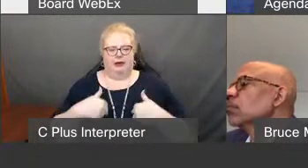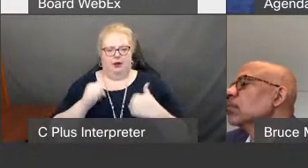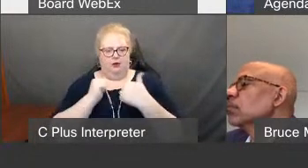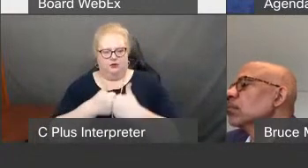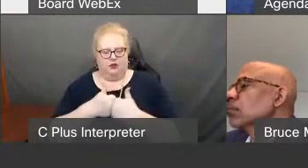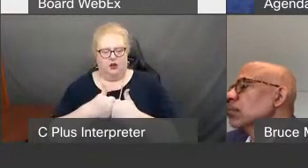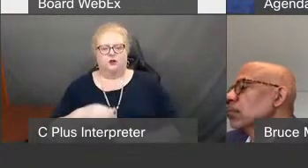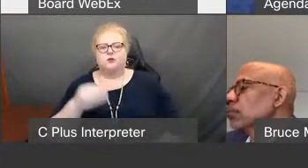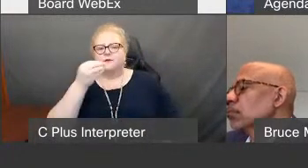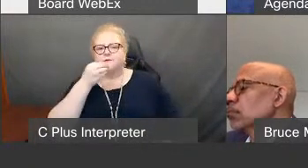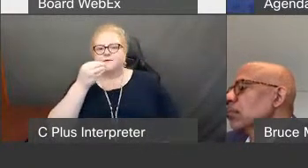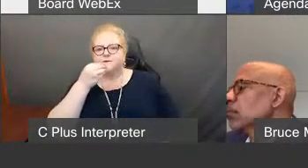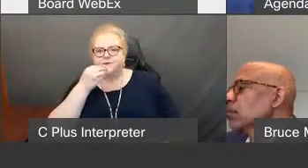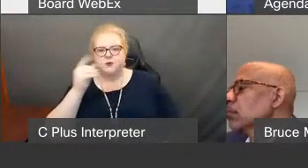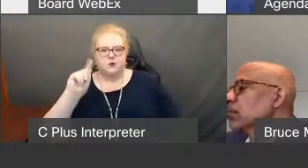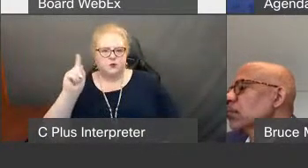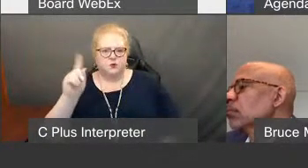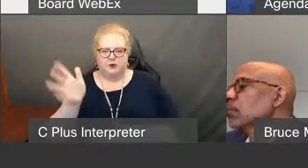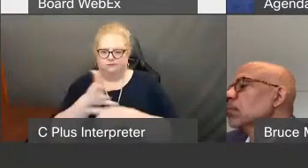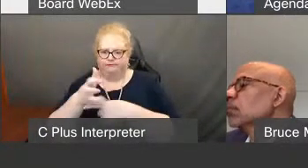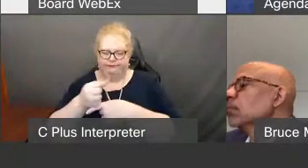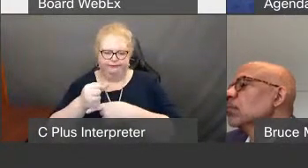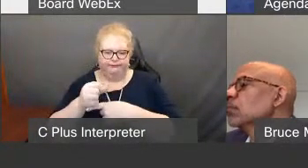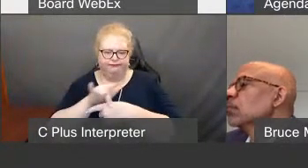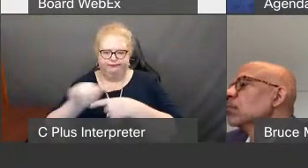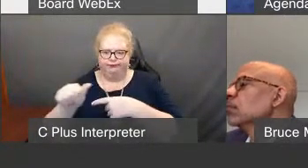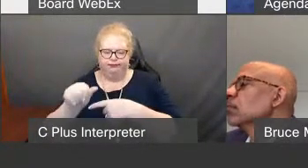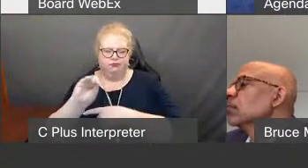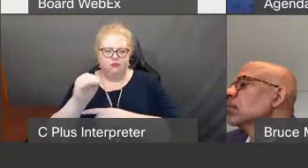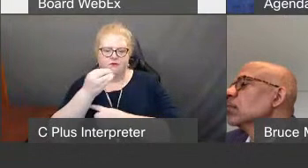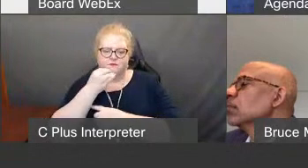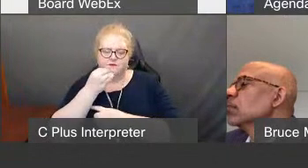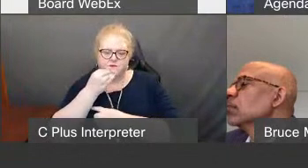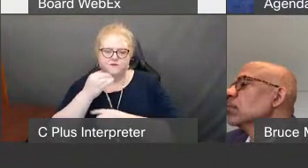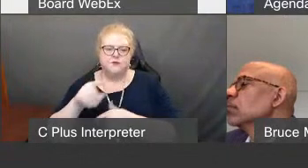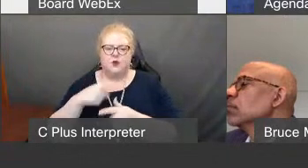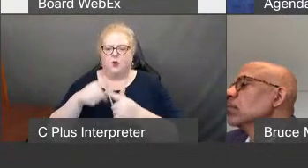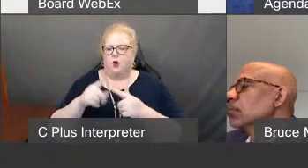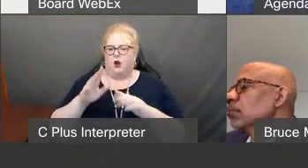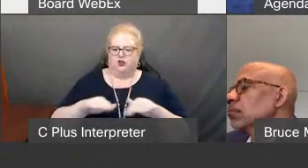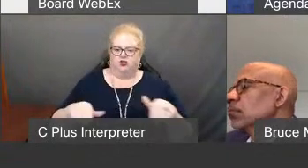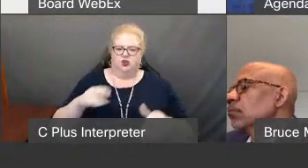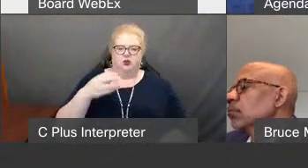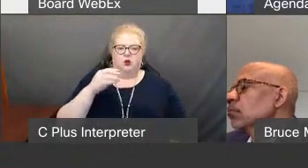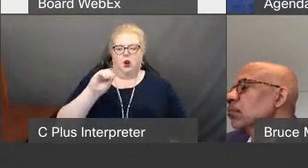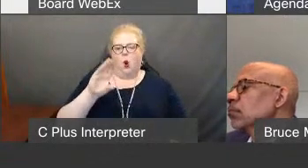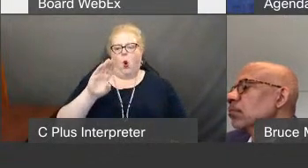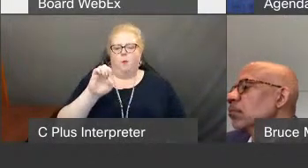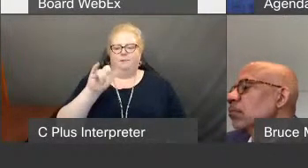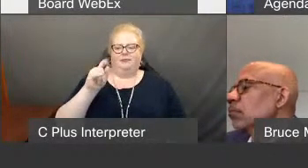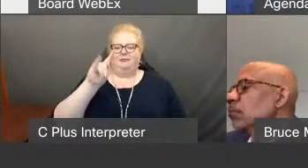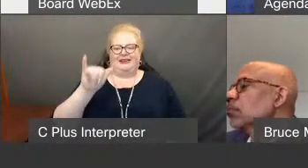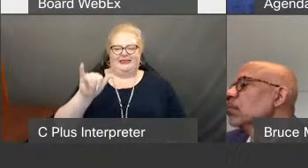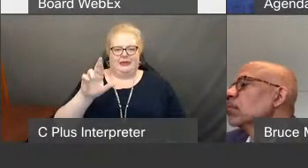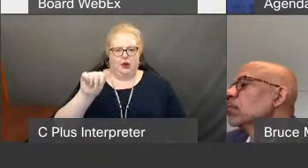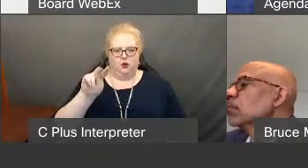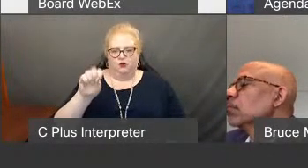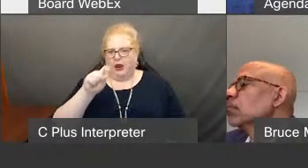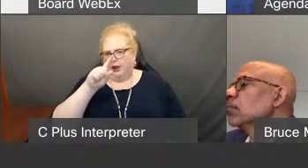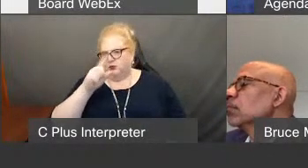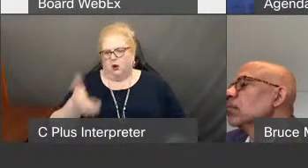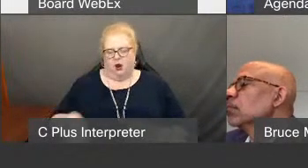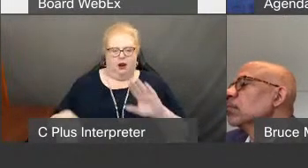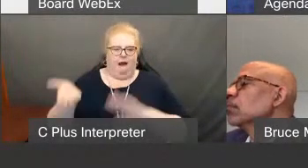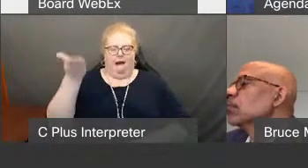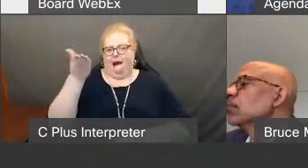financial deserts. Some of those areas where we had high childhood obesity rates, we had a number of other risk factors that laid